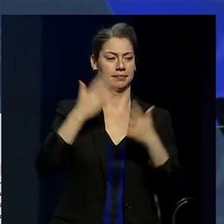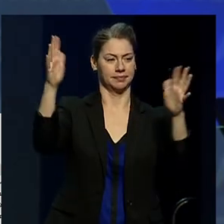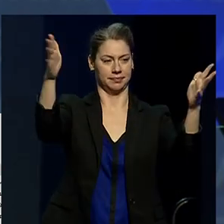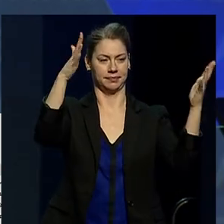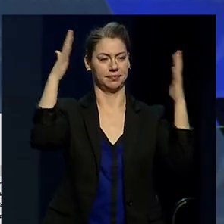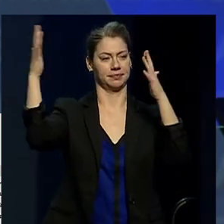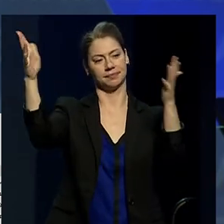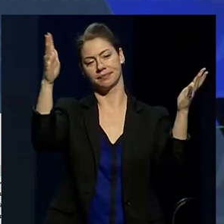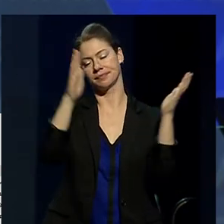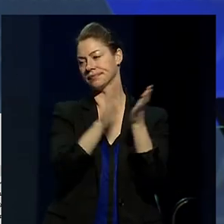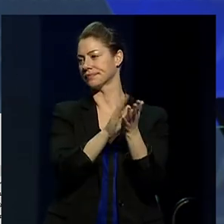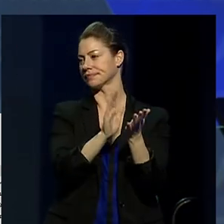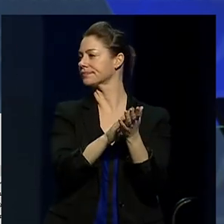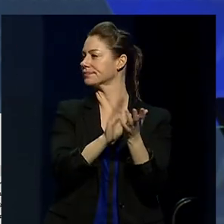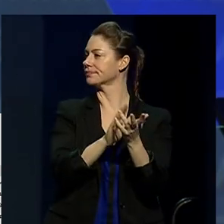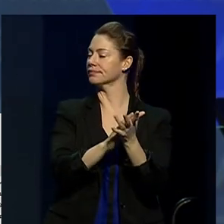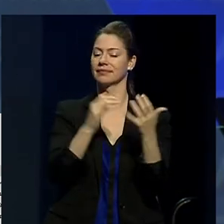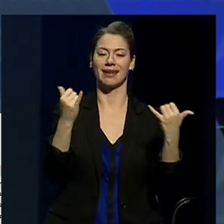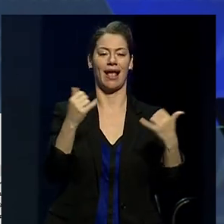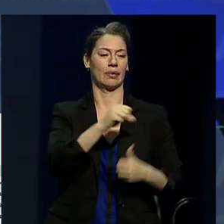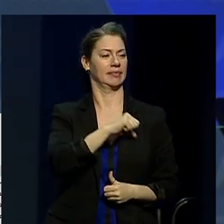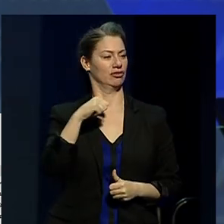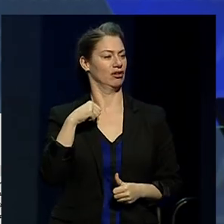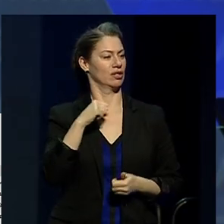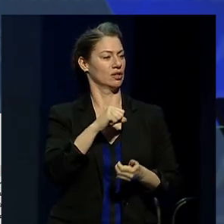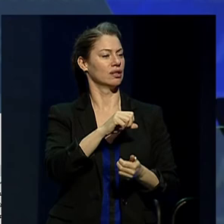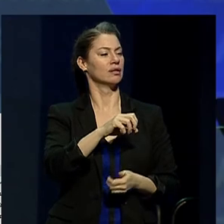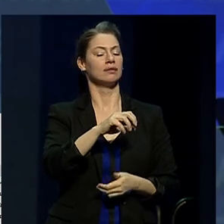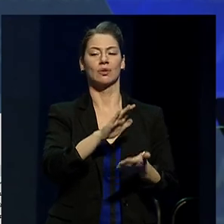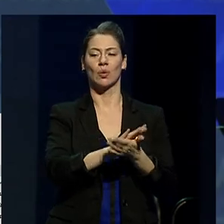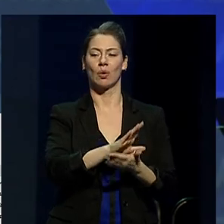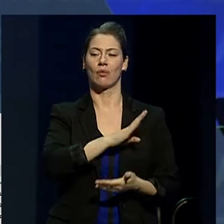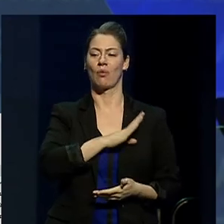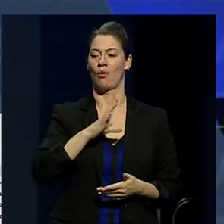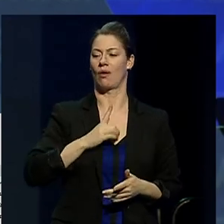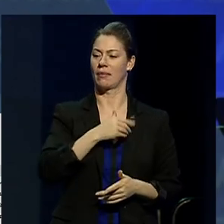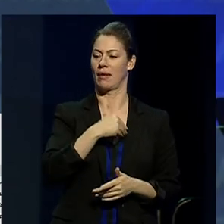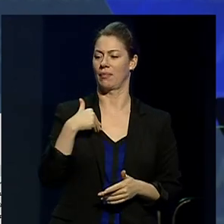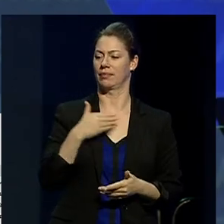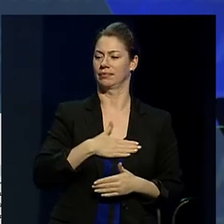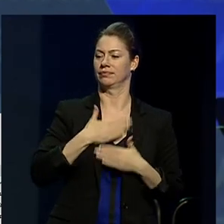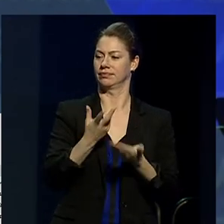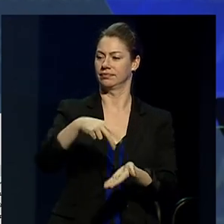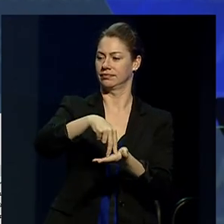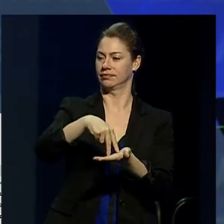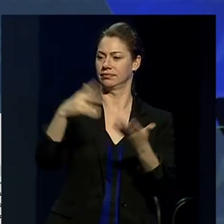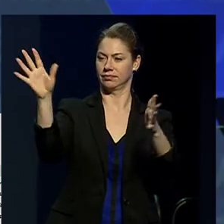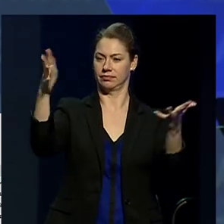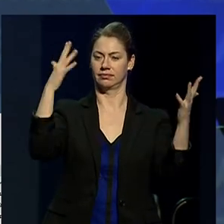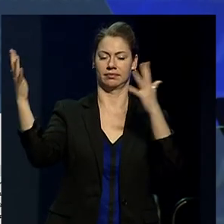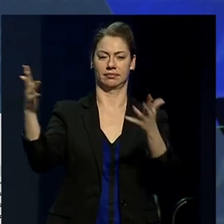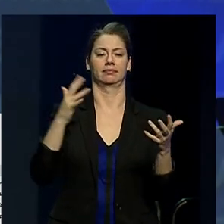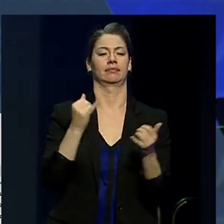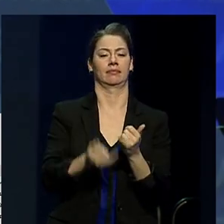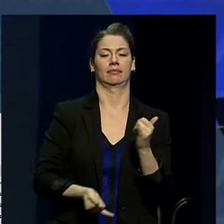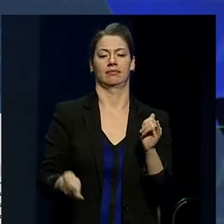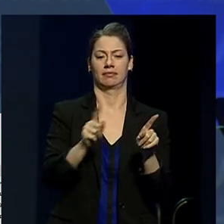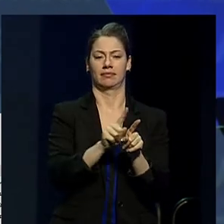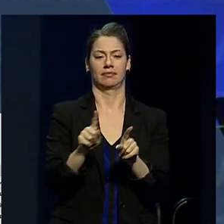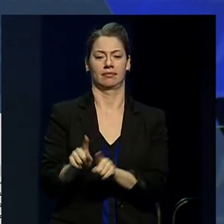And now, the administrators and school board members. And last but not least, please stand up,